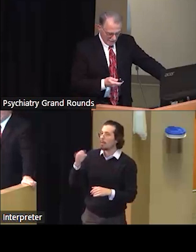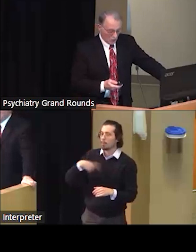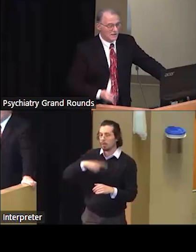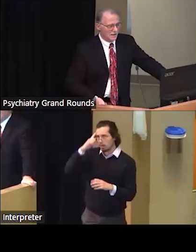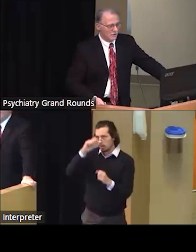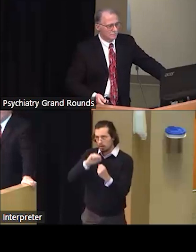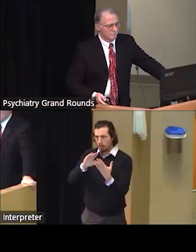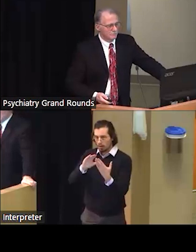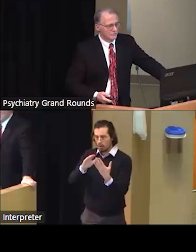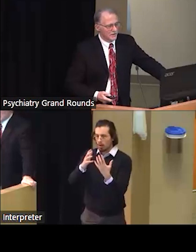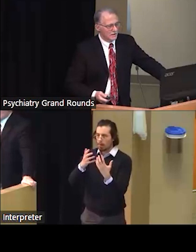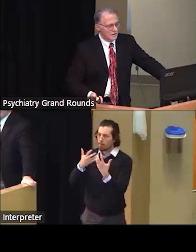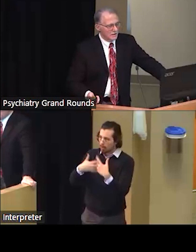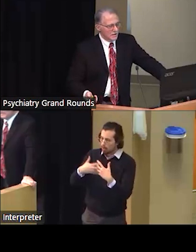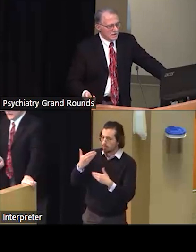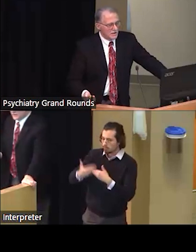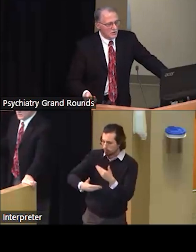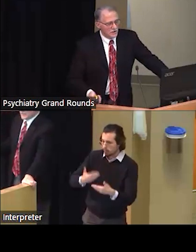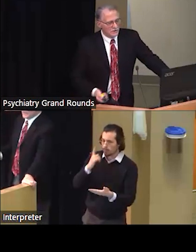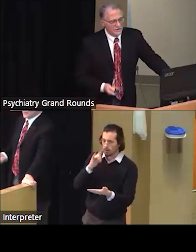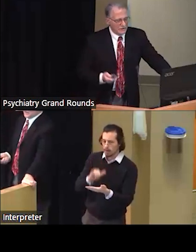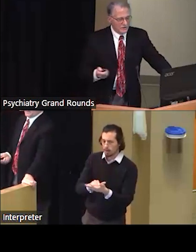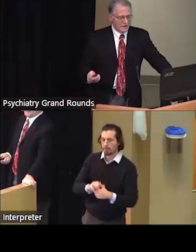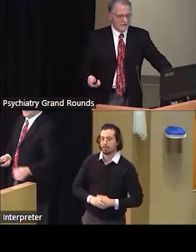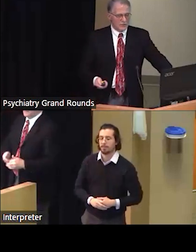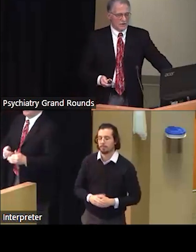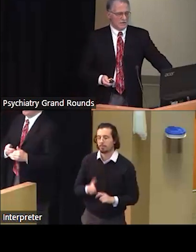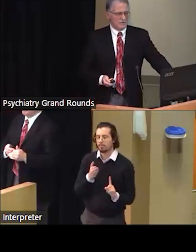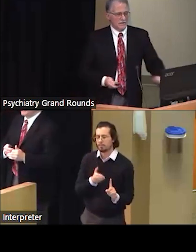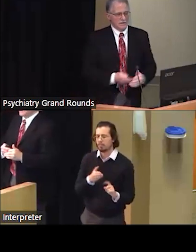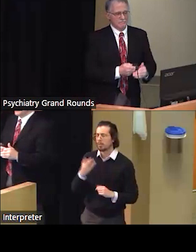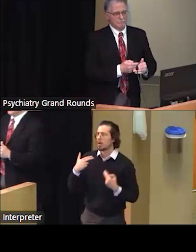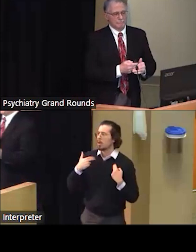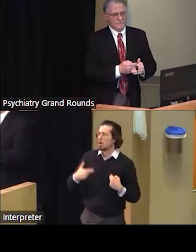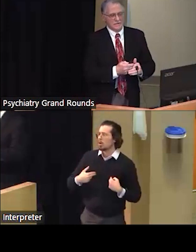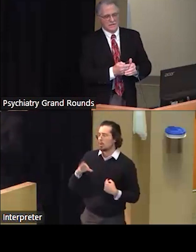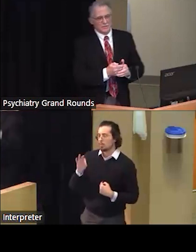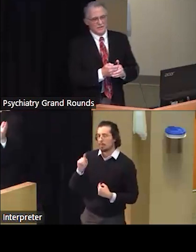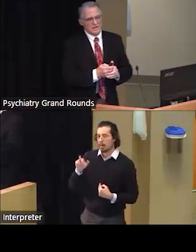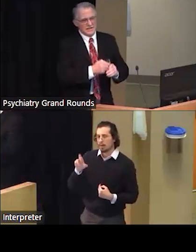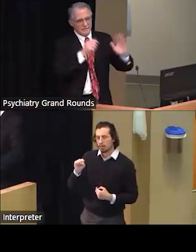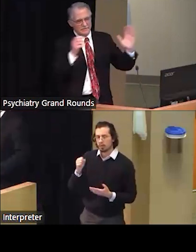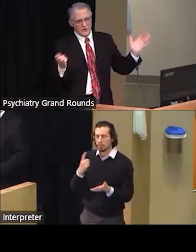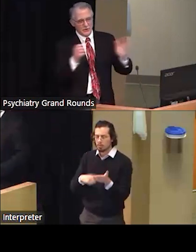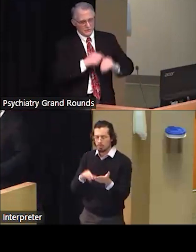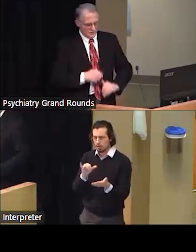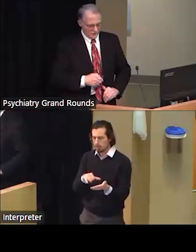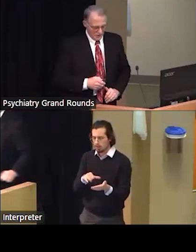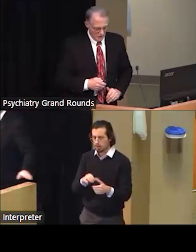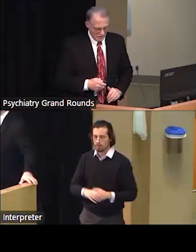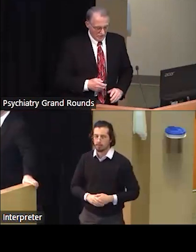with ways out. So human factors science, what is it? This will be the top